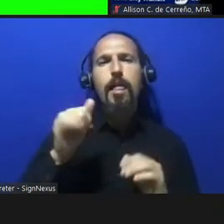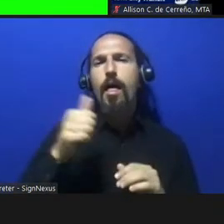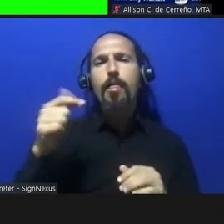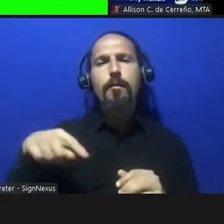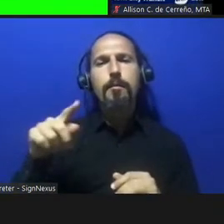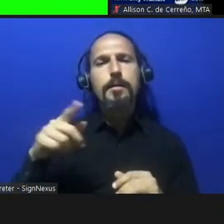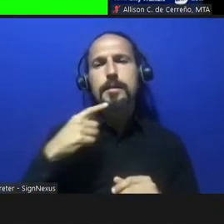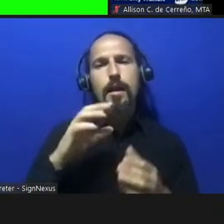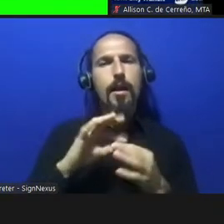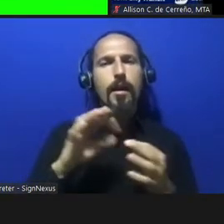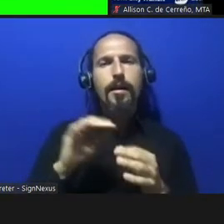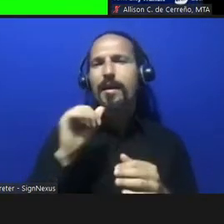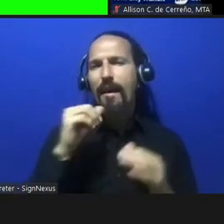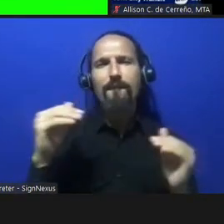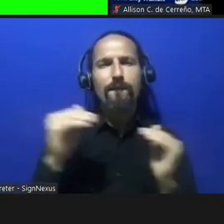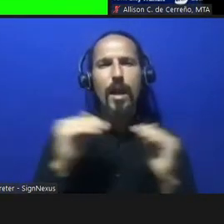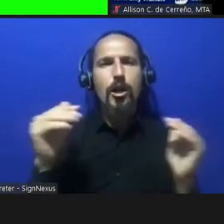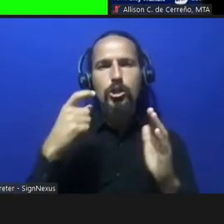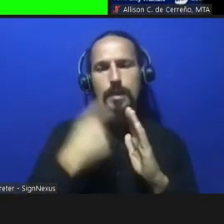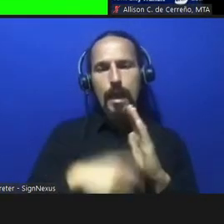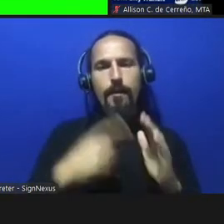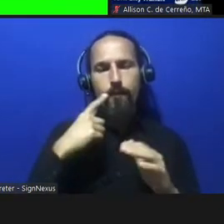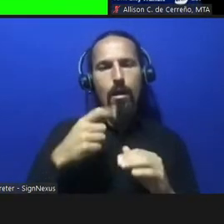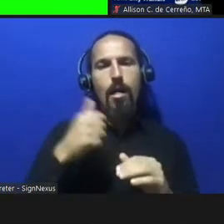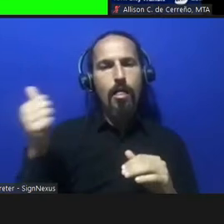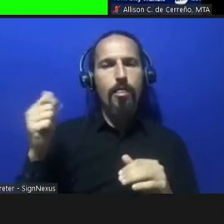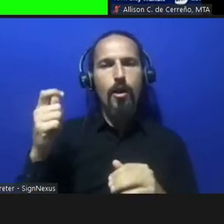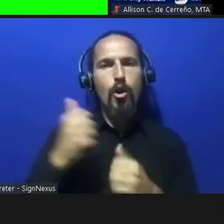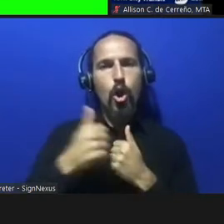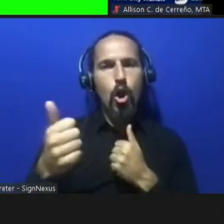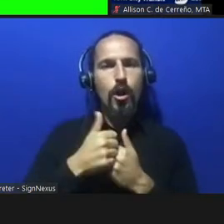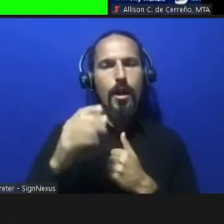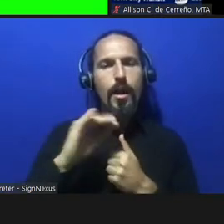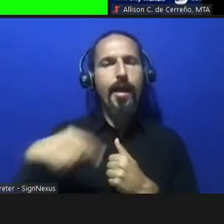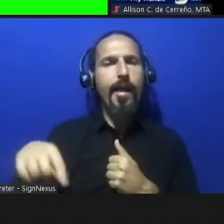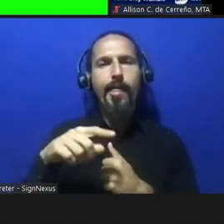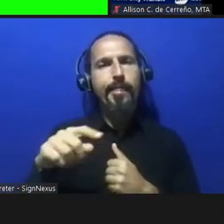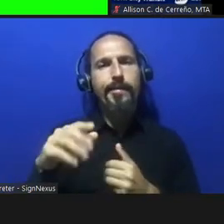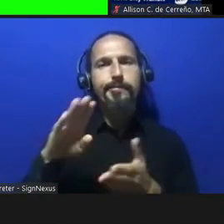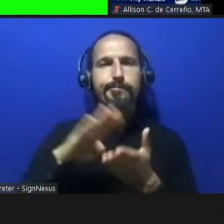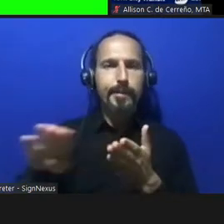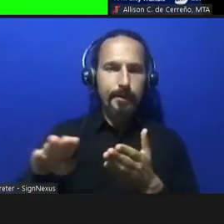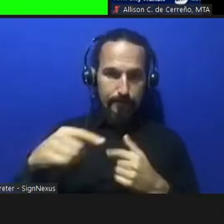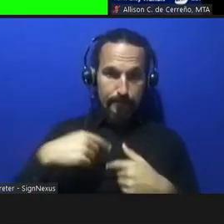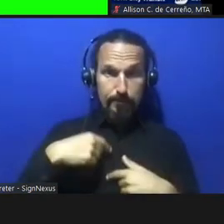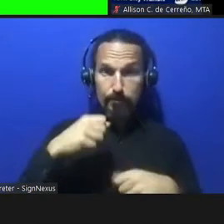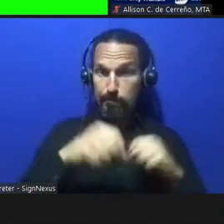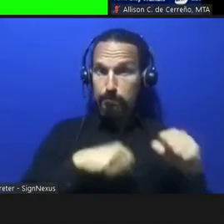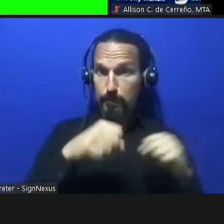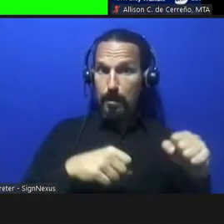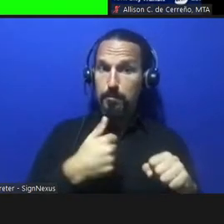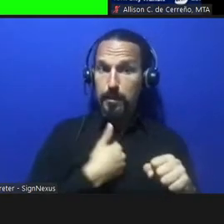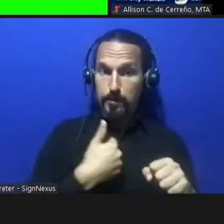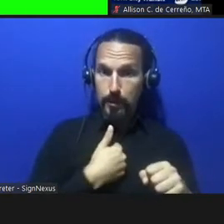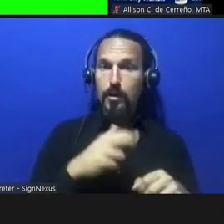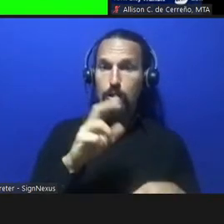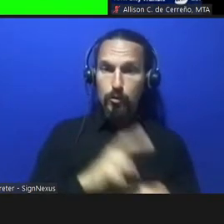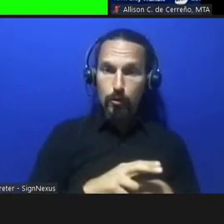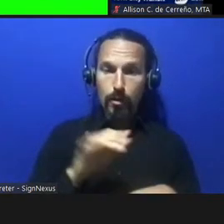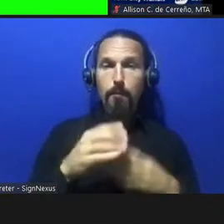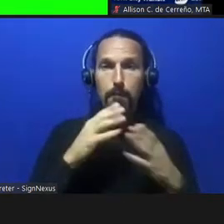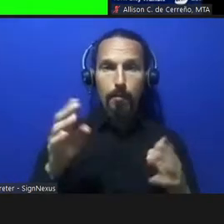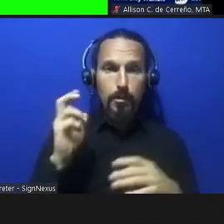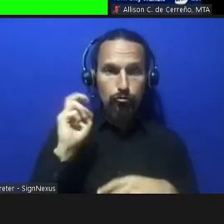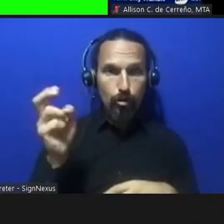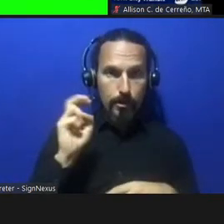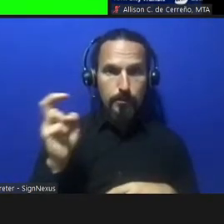is an unfair tax on commuters and disenfranchised people i'm a cyclist myself i use public transportation